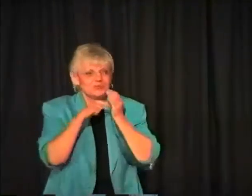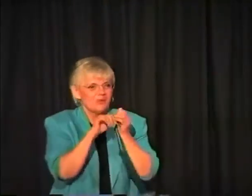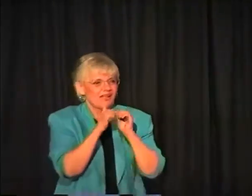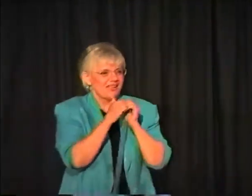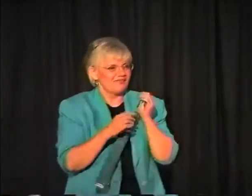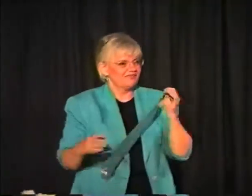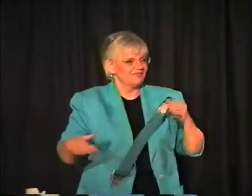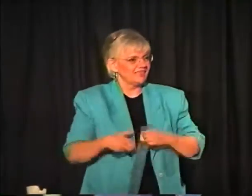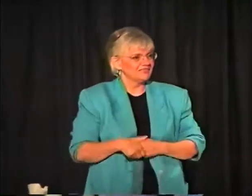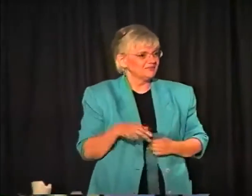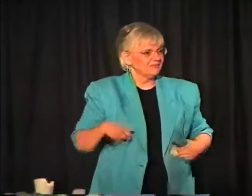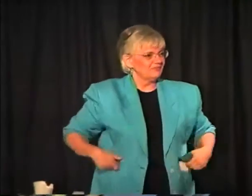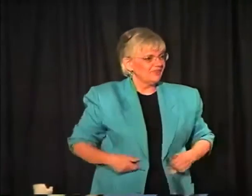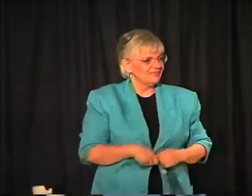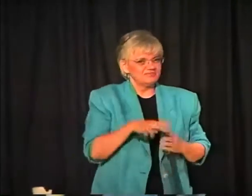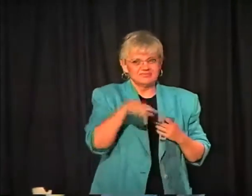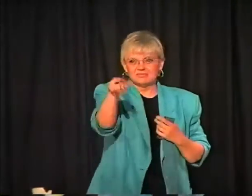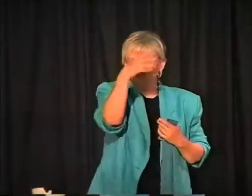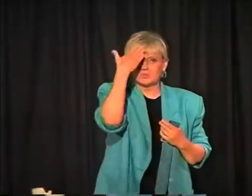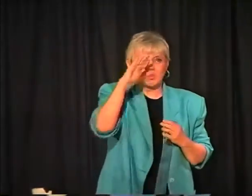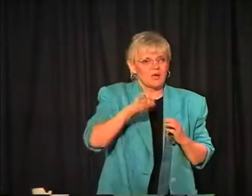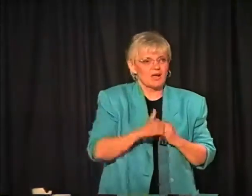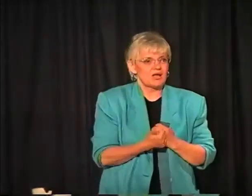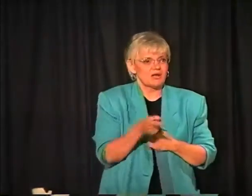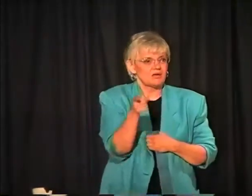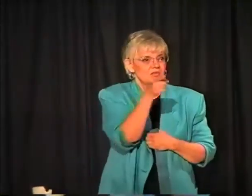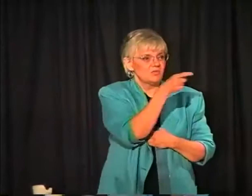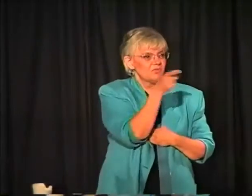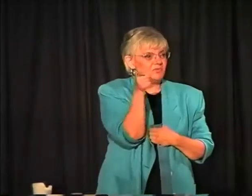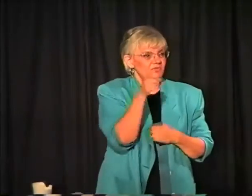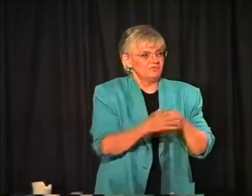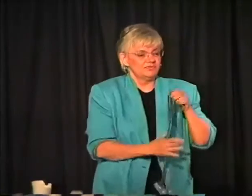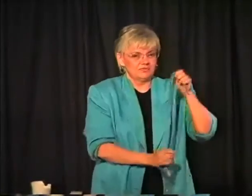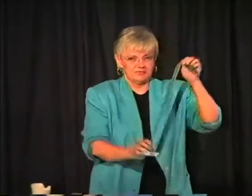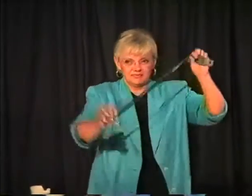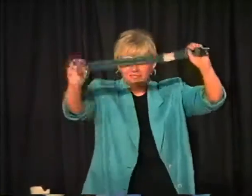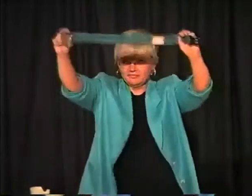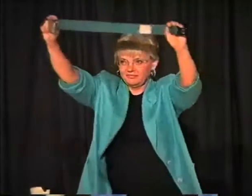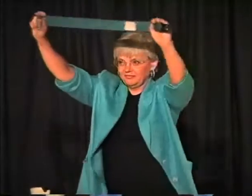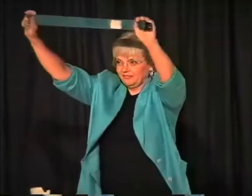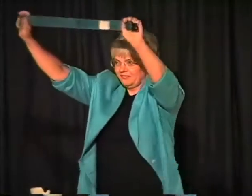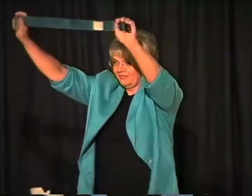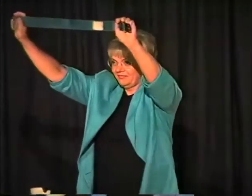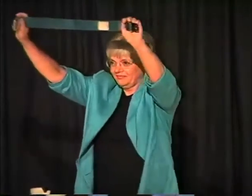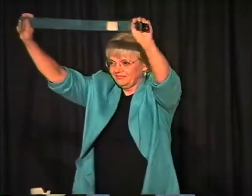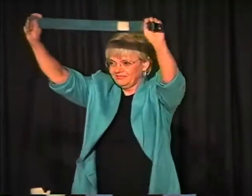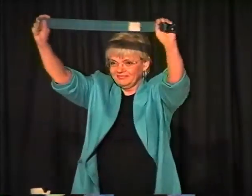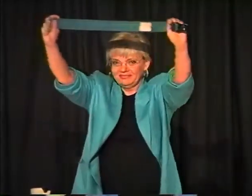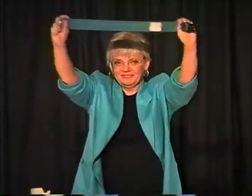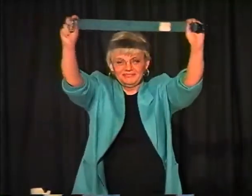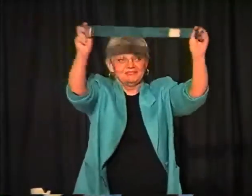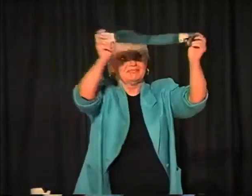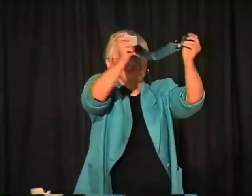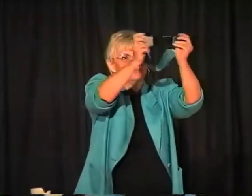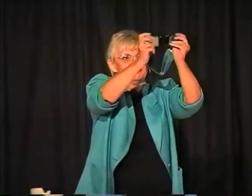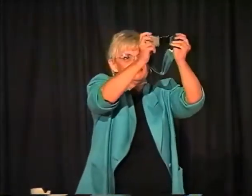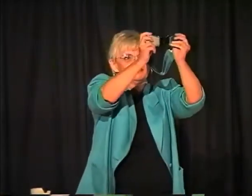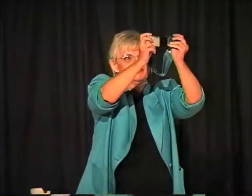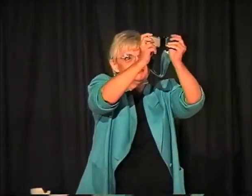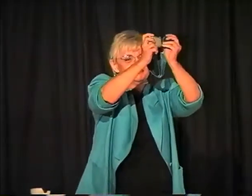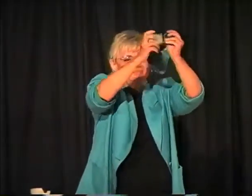instrument. They have to explain how a seatbelt is fastened because I guess you don't know how to do